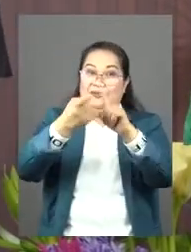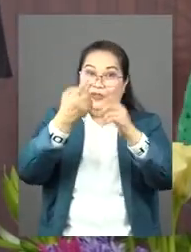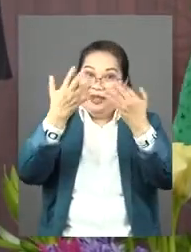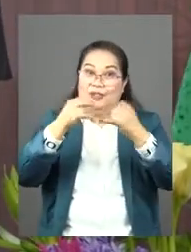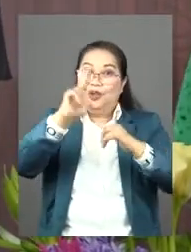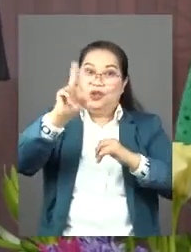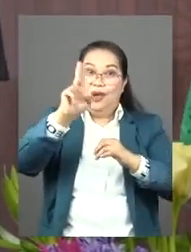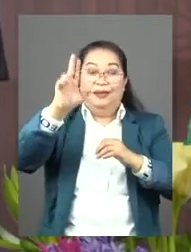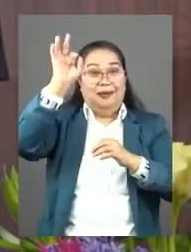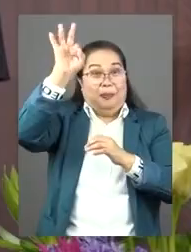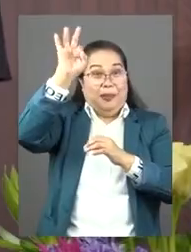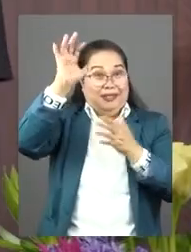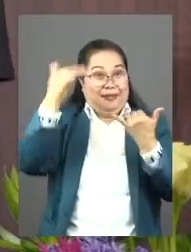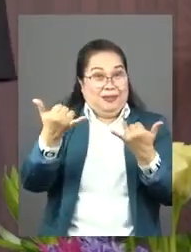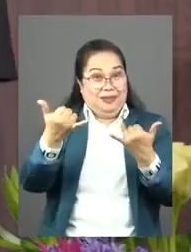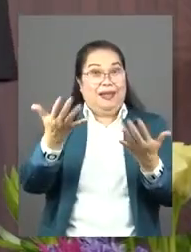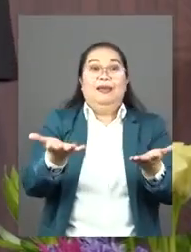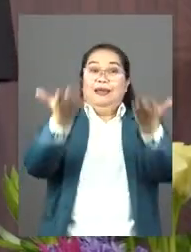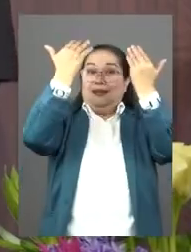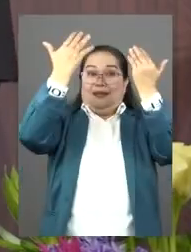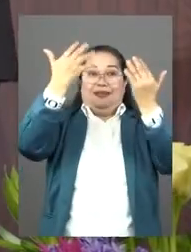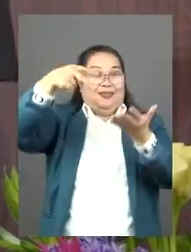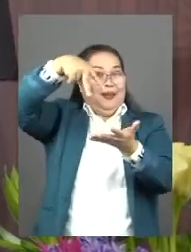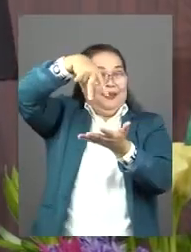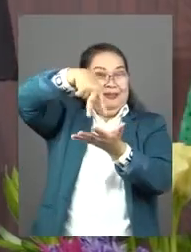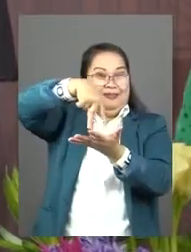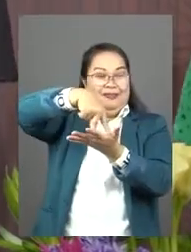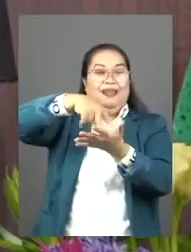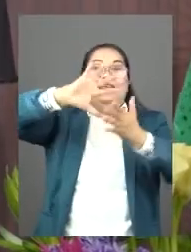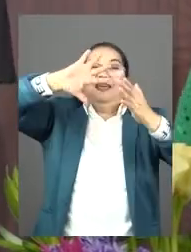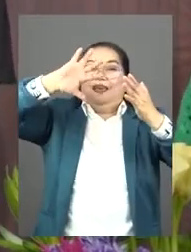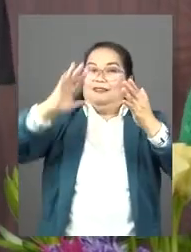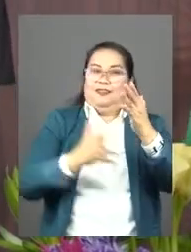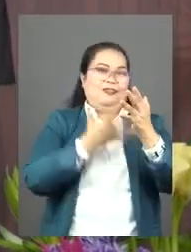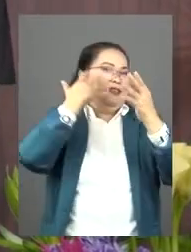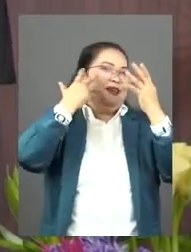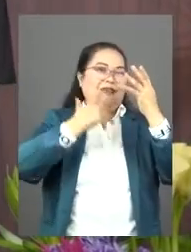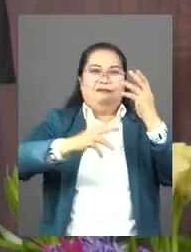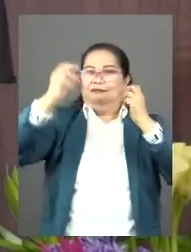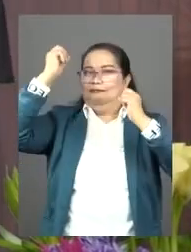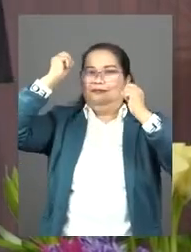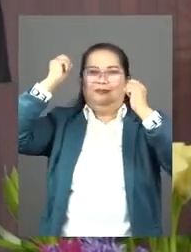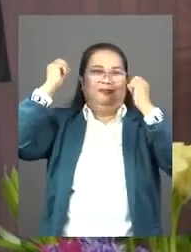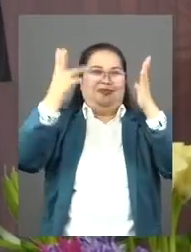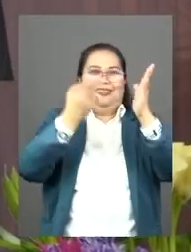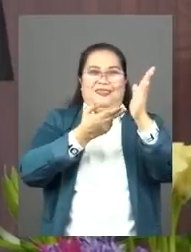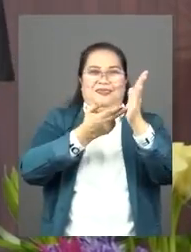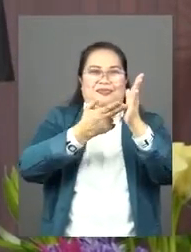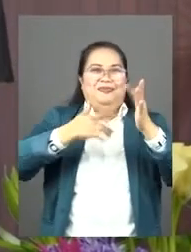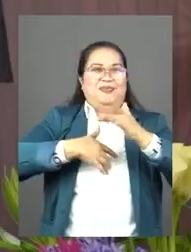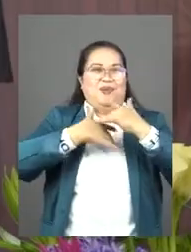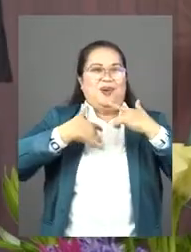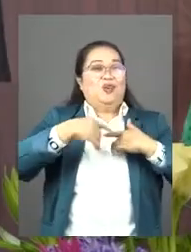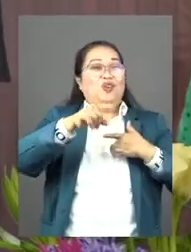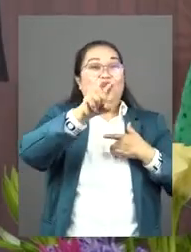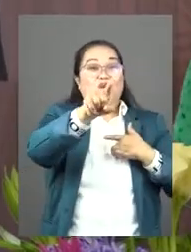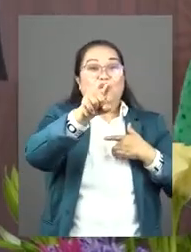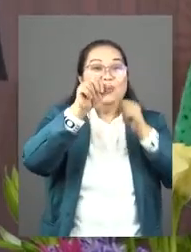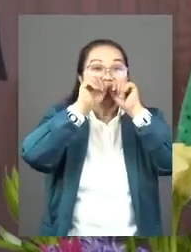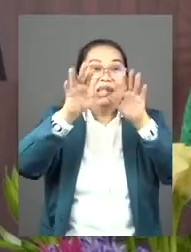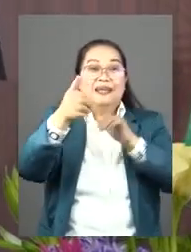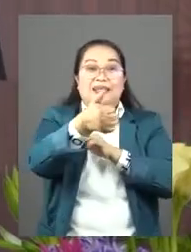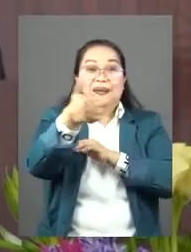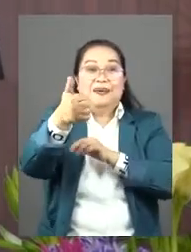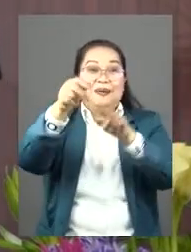the sermon today. Let's stand together and sing, and let's sing sincerely from our heart, because you're going to bless each